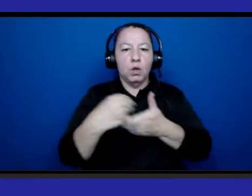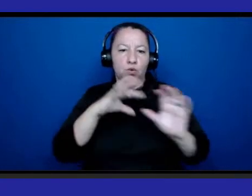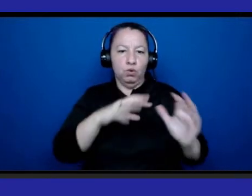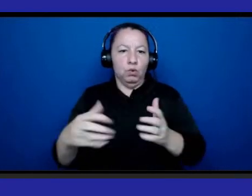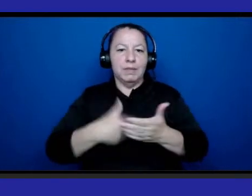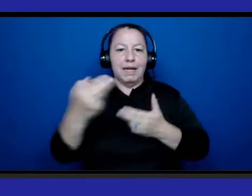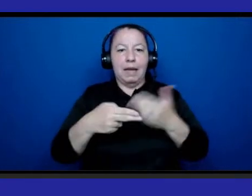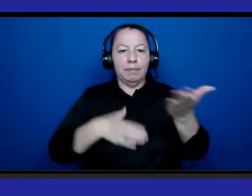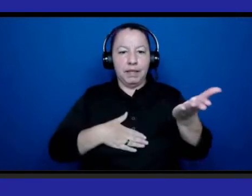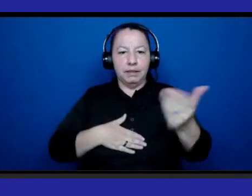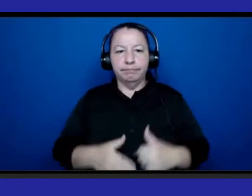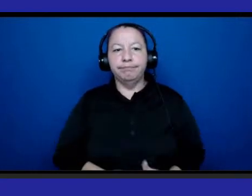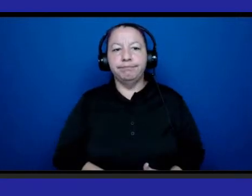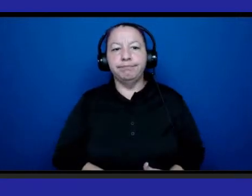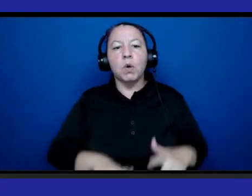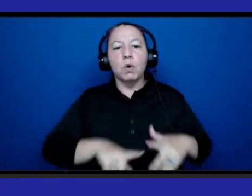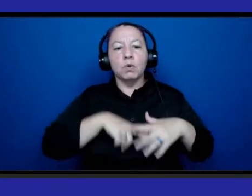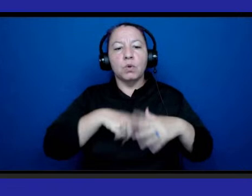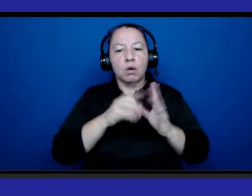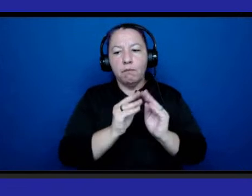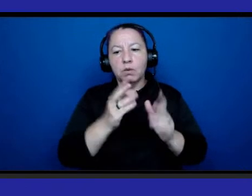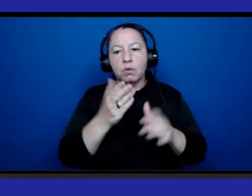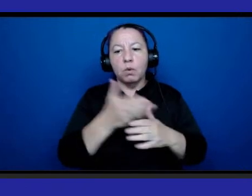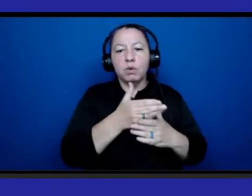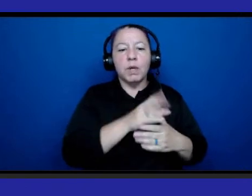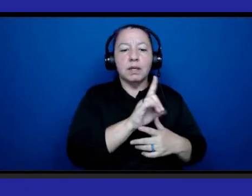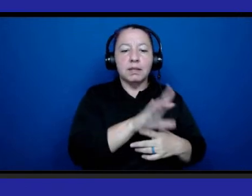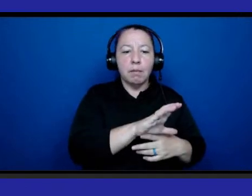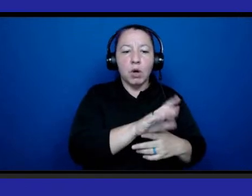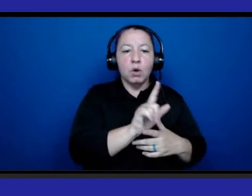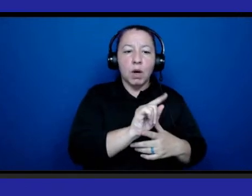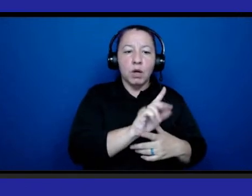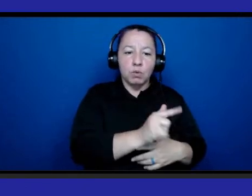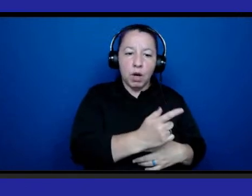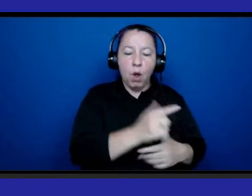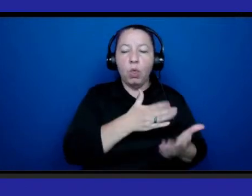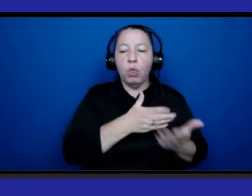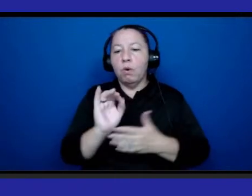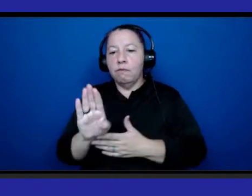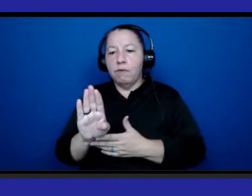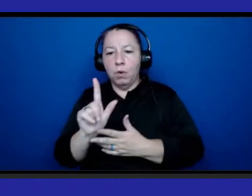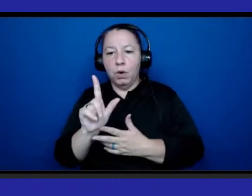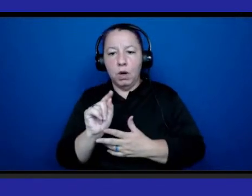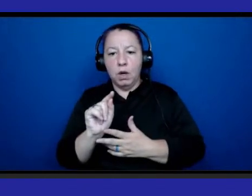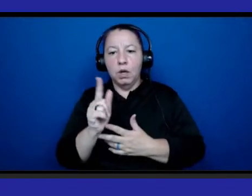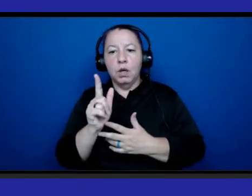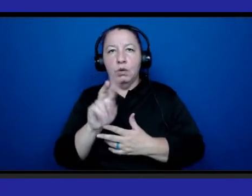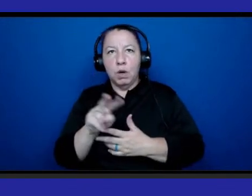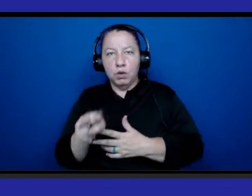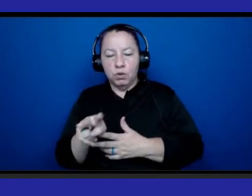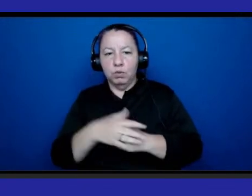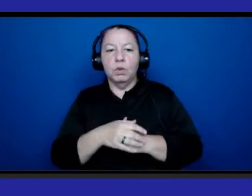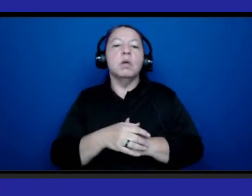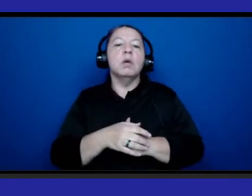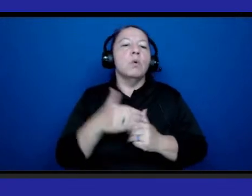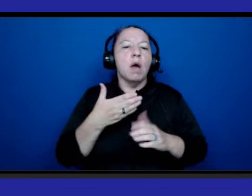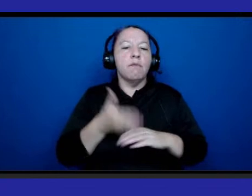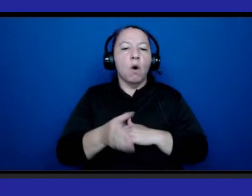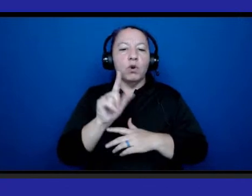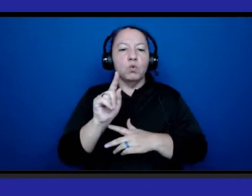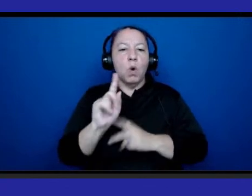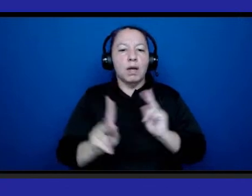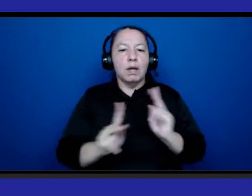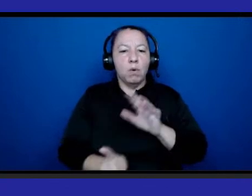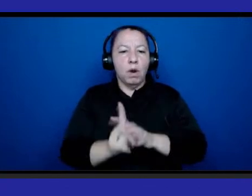So the kickoff meetings were held between December 2021 through February 2022. We have over 20 attendees for each group.